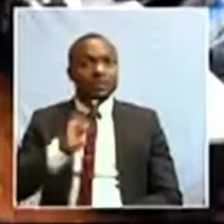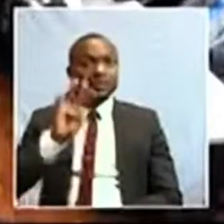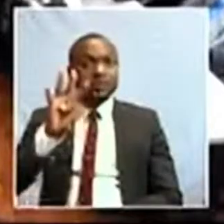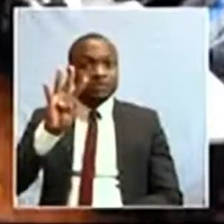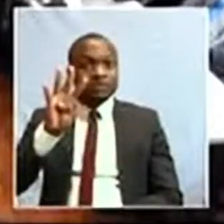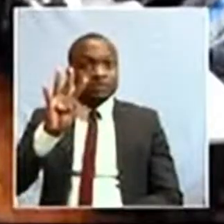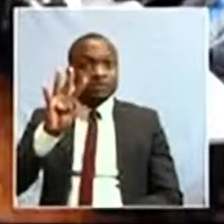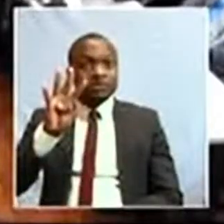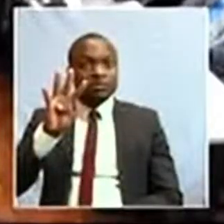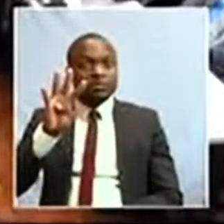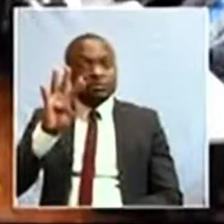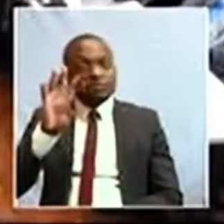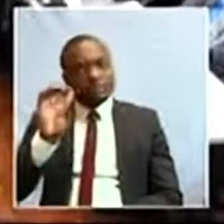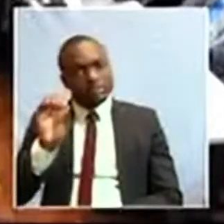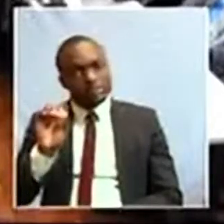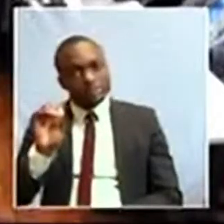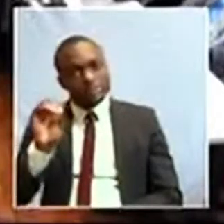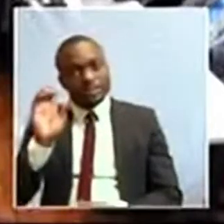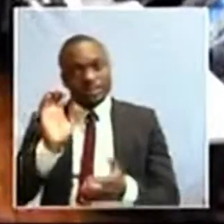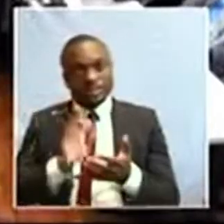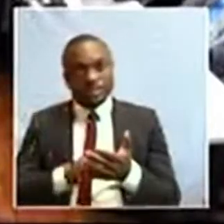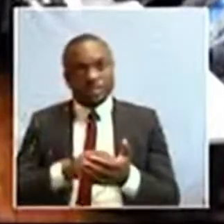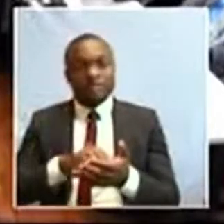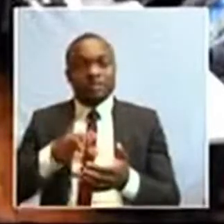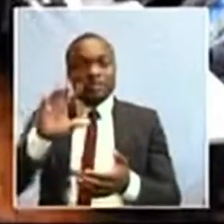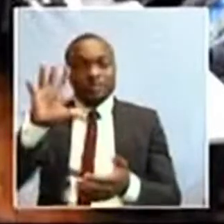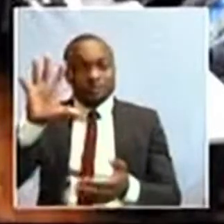40,000, 50,000 without the